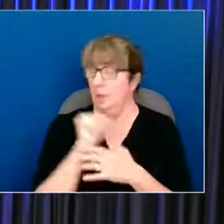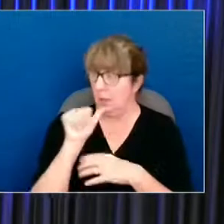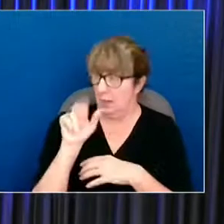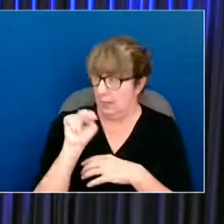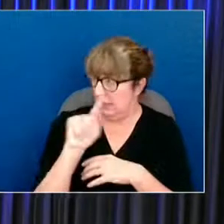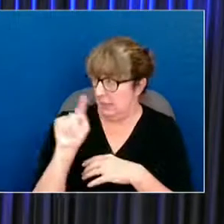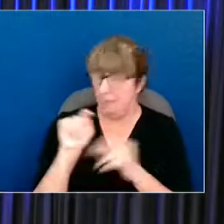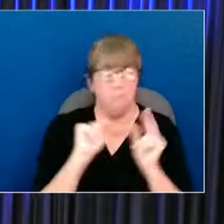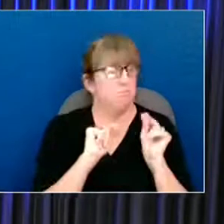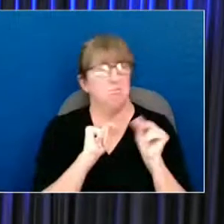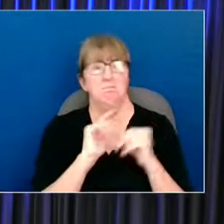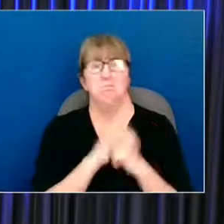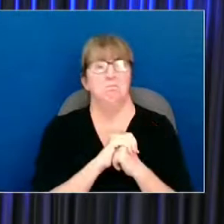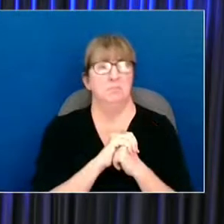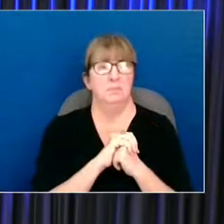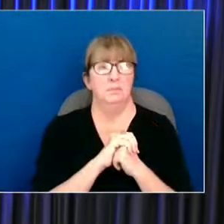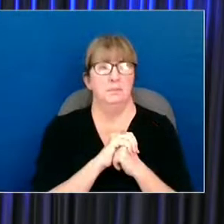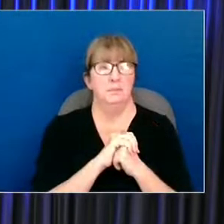the entity one. Okay.